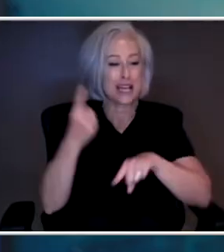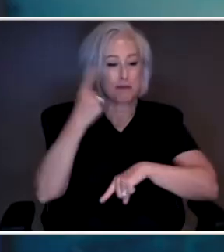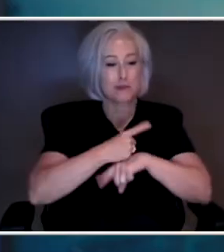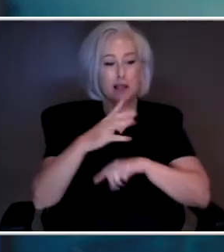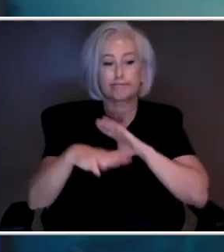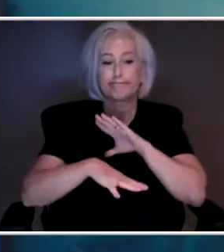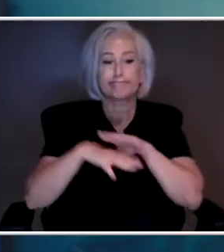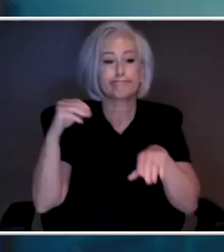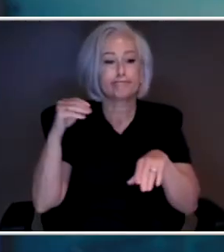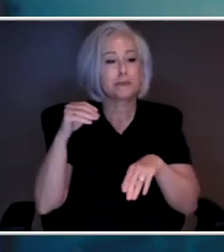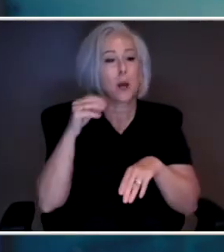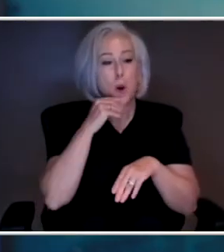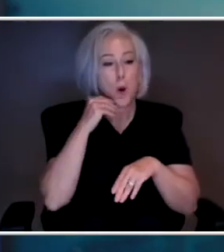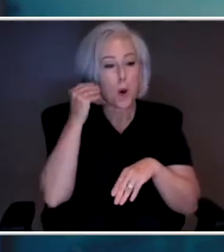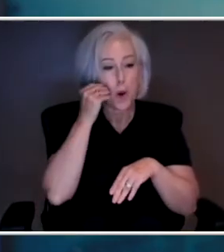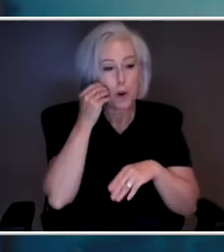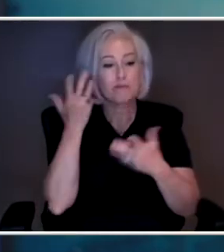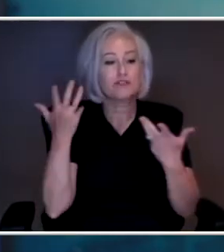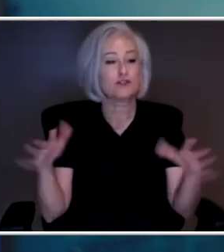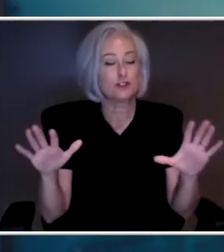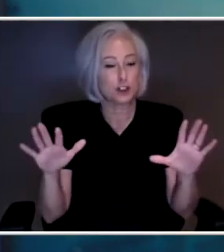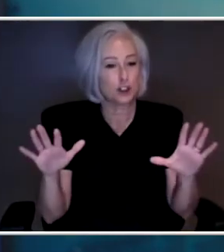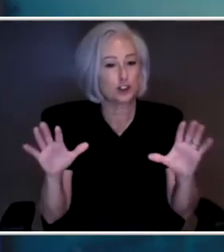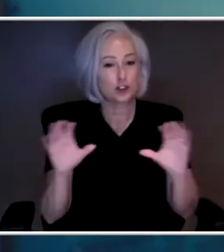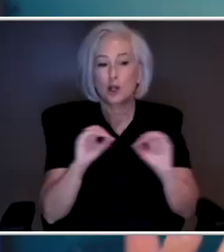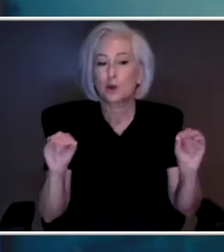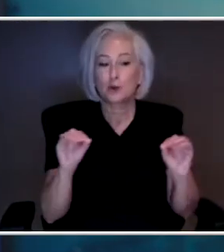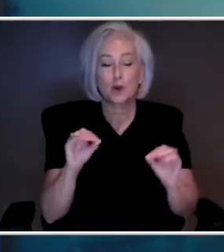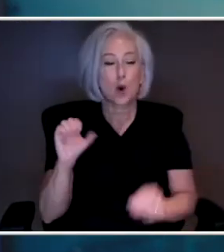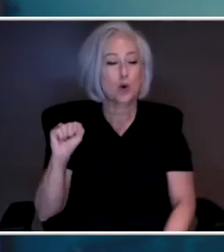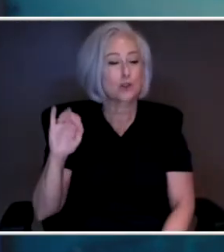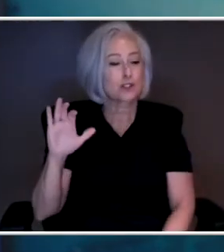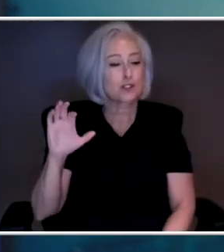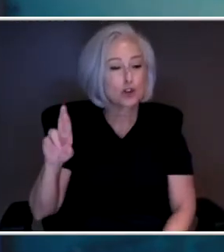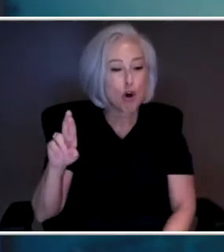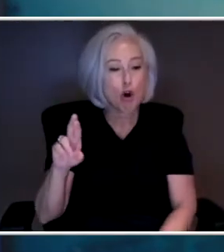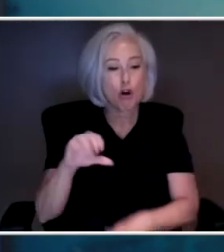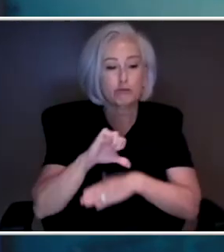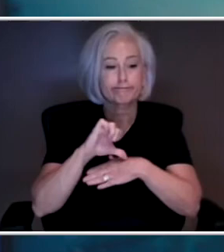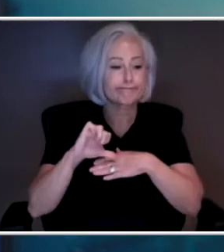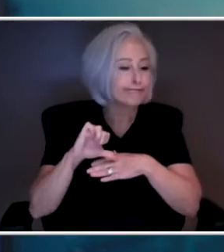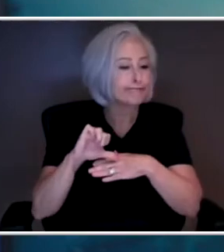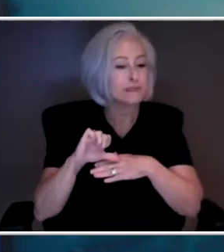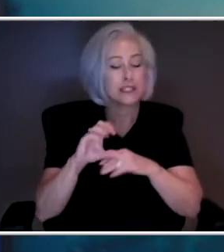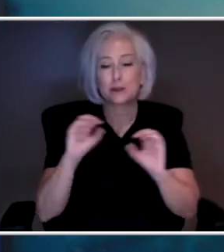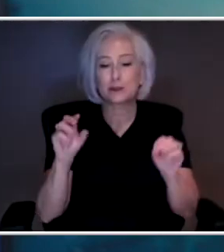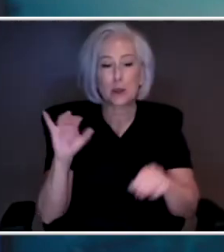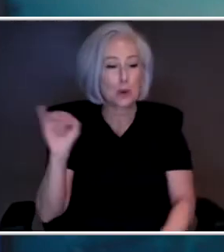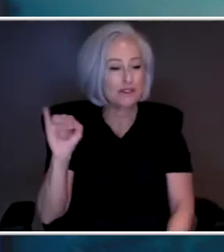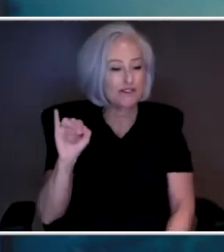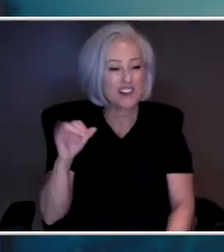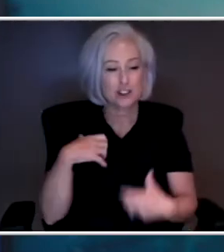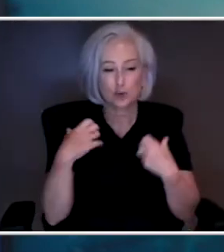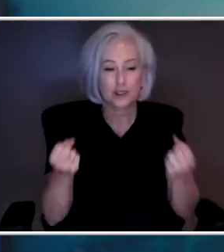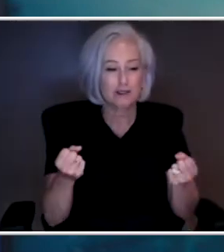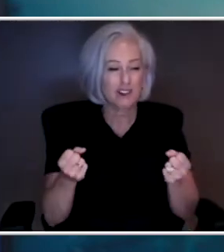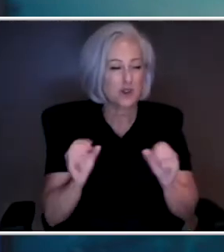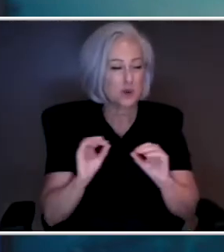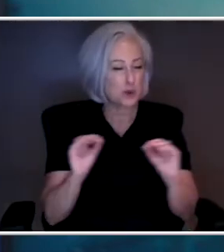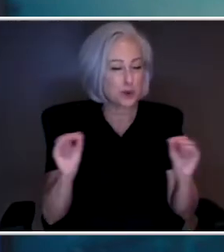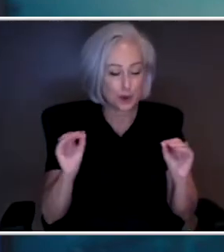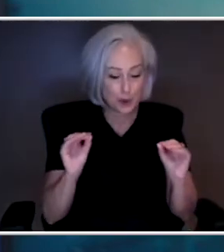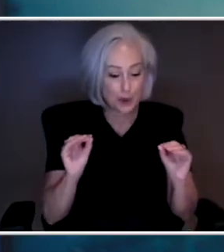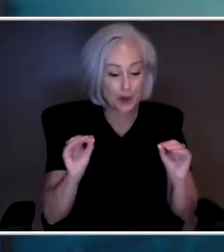with the traditional things with surgery, with scarring, infection, trying to recover from infections, and, you know, potentially hormone